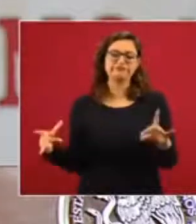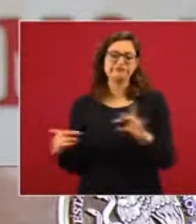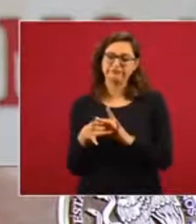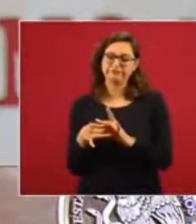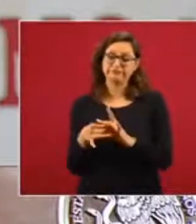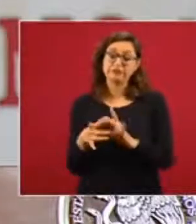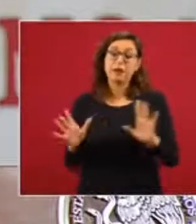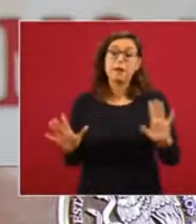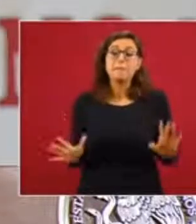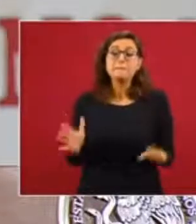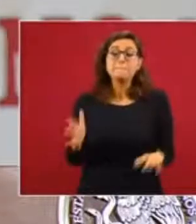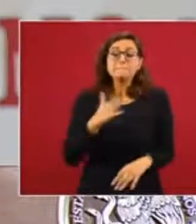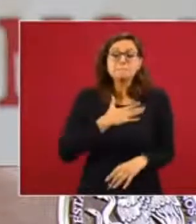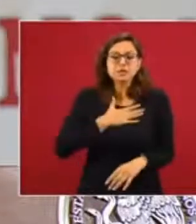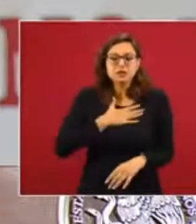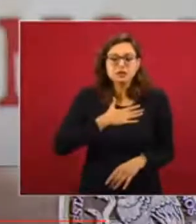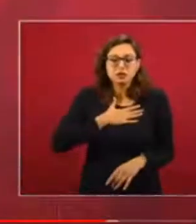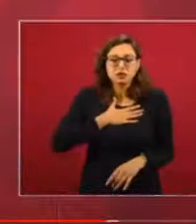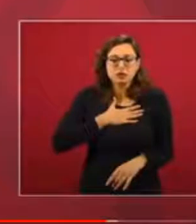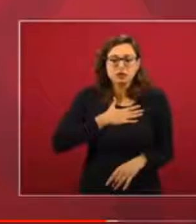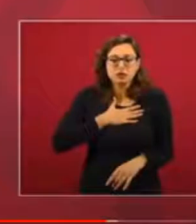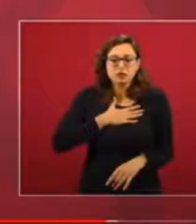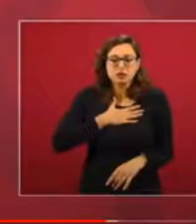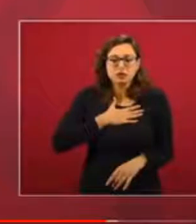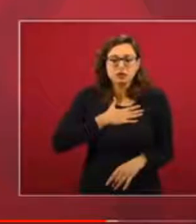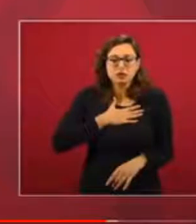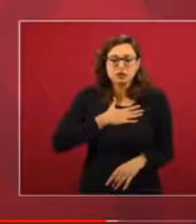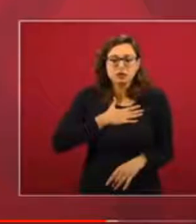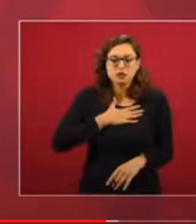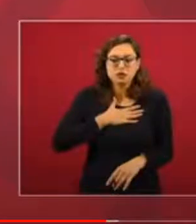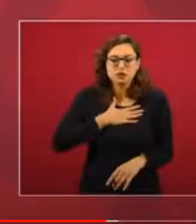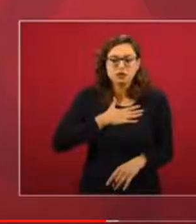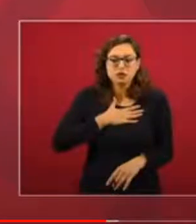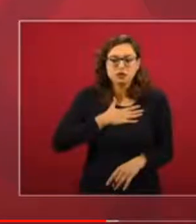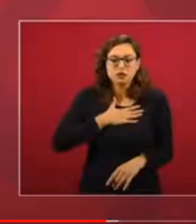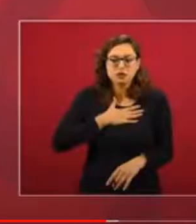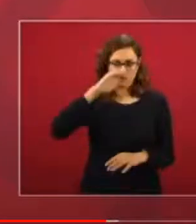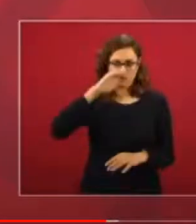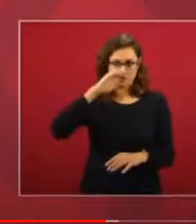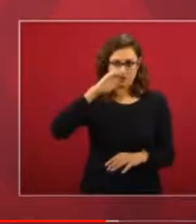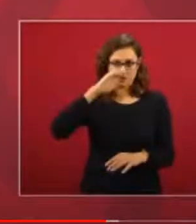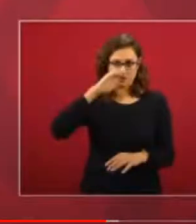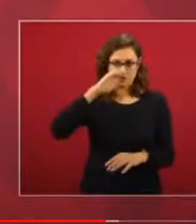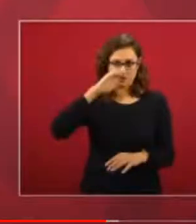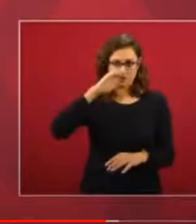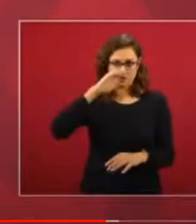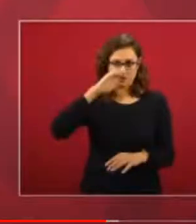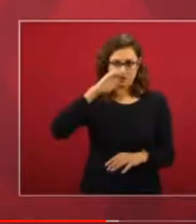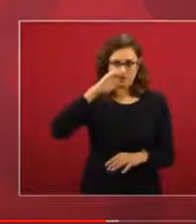Ese es mi punto de vista. And that is my point of view.